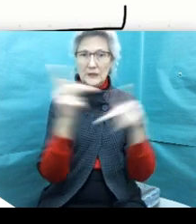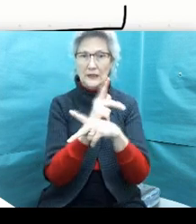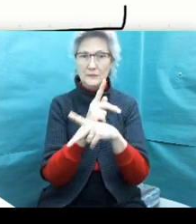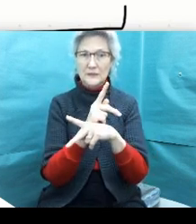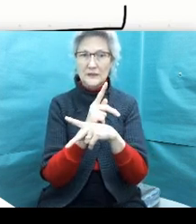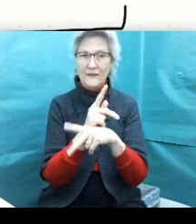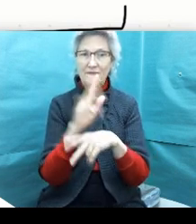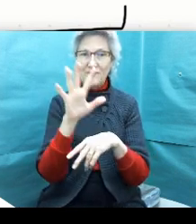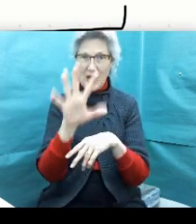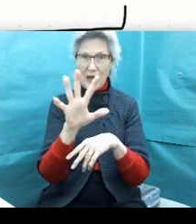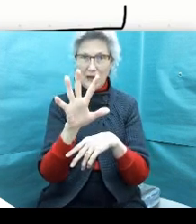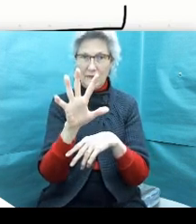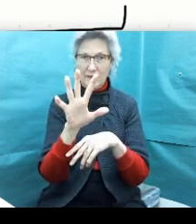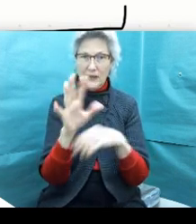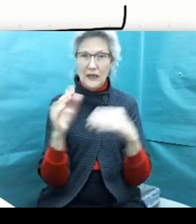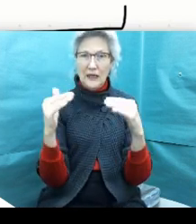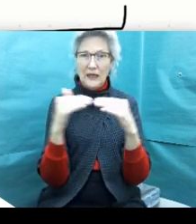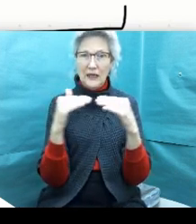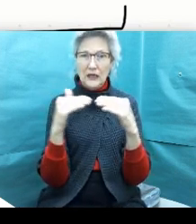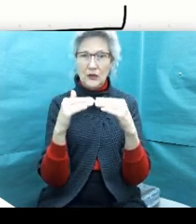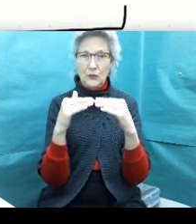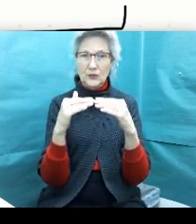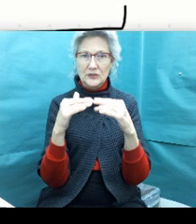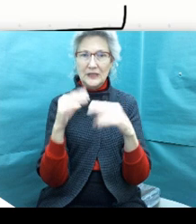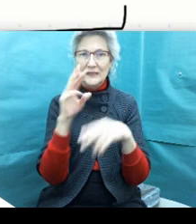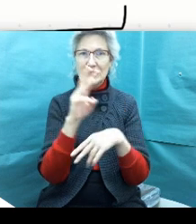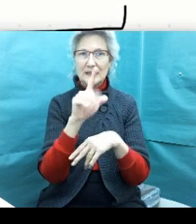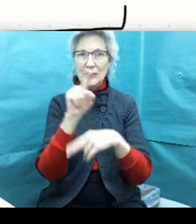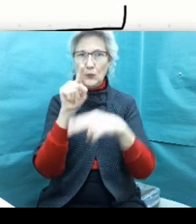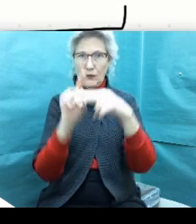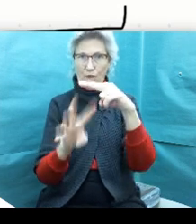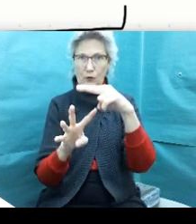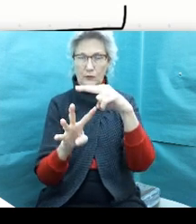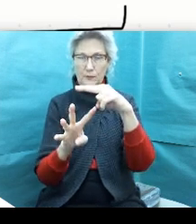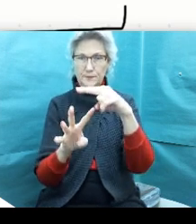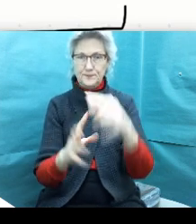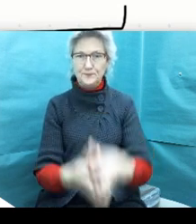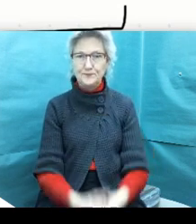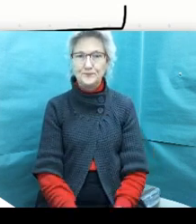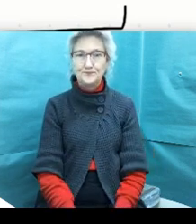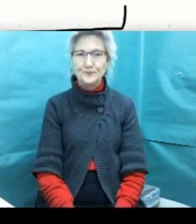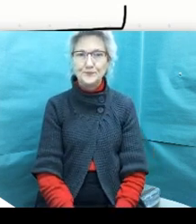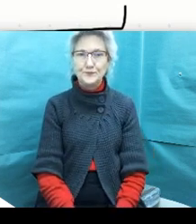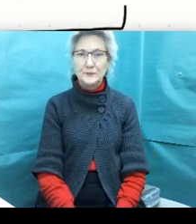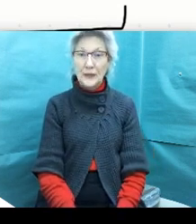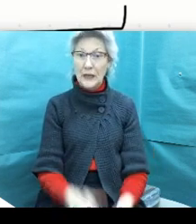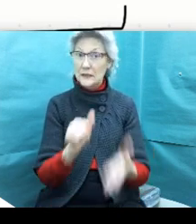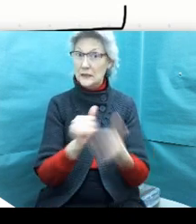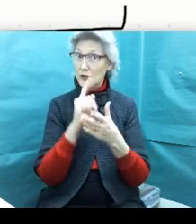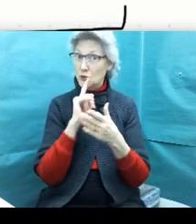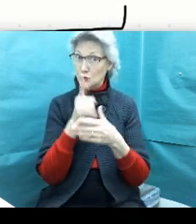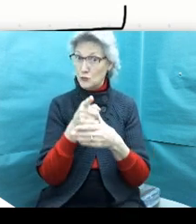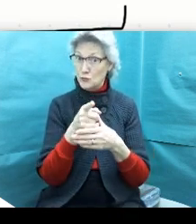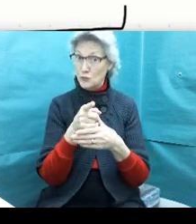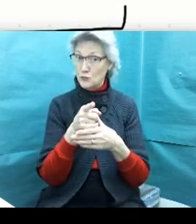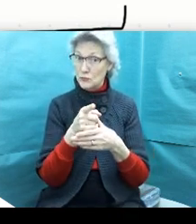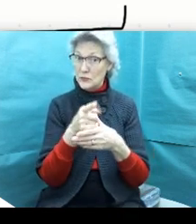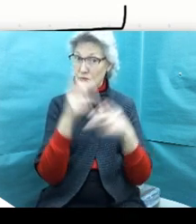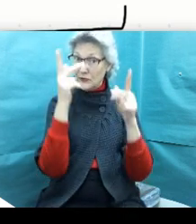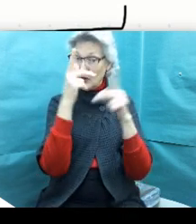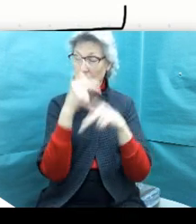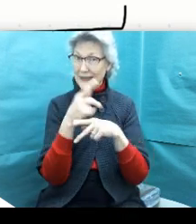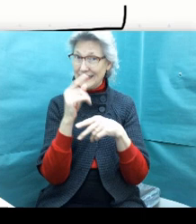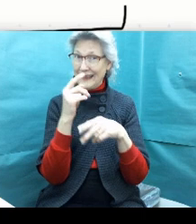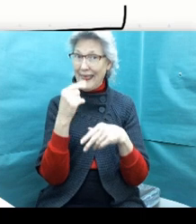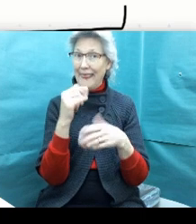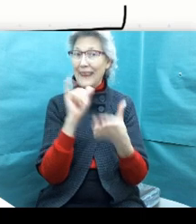times 5 equals 6 1/4. Is that a true statement? Let's figure it out because that's what